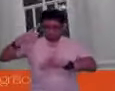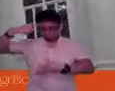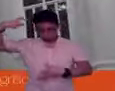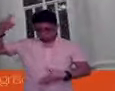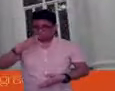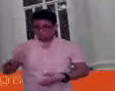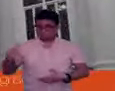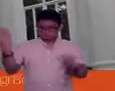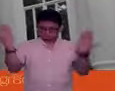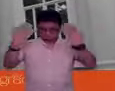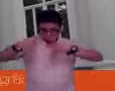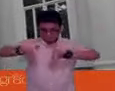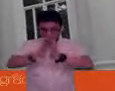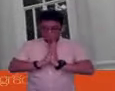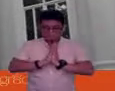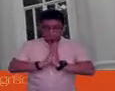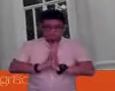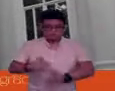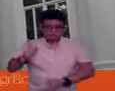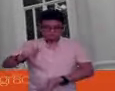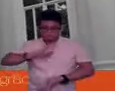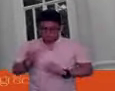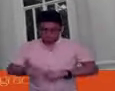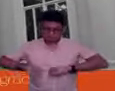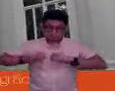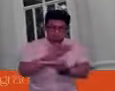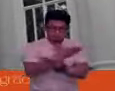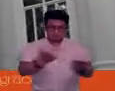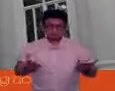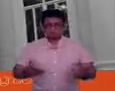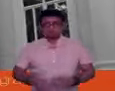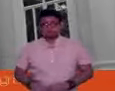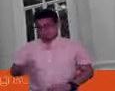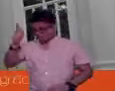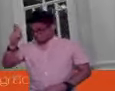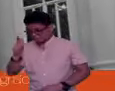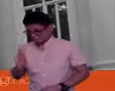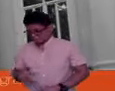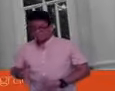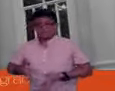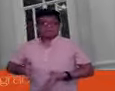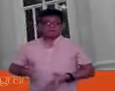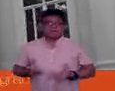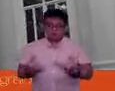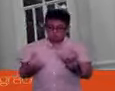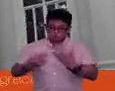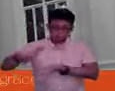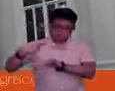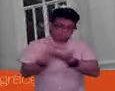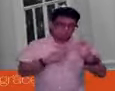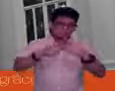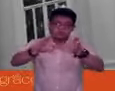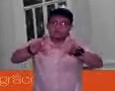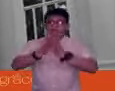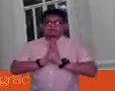ask what I shall give thee. Mga kaigsoonan, ang Ginoo ganahan nga kita mangayo tas